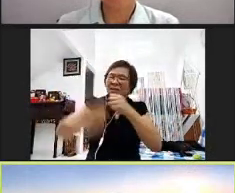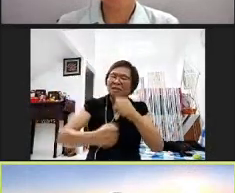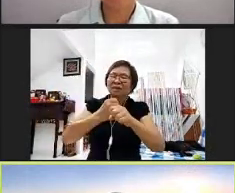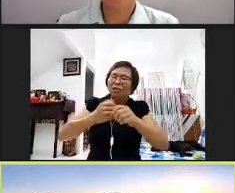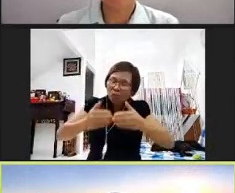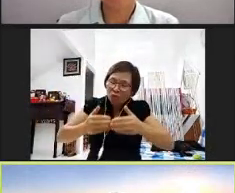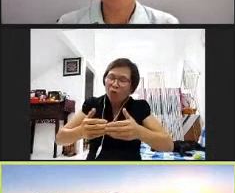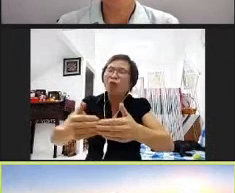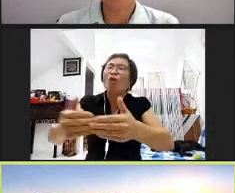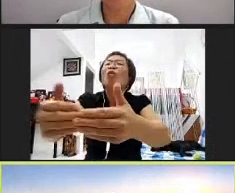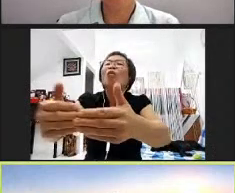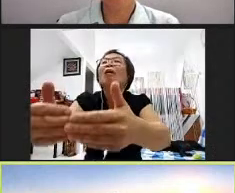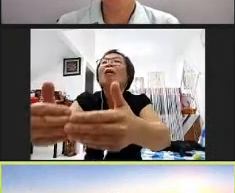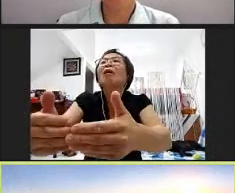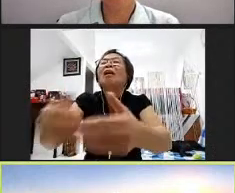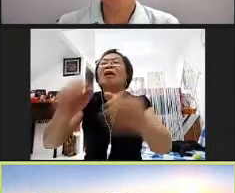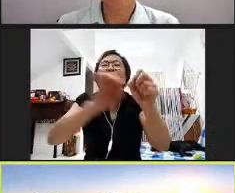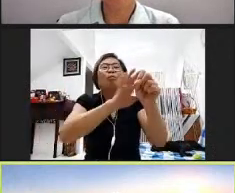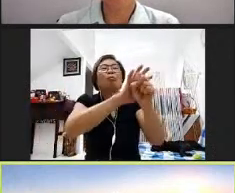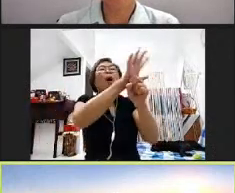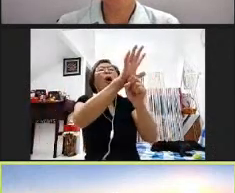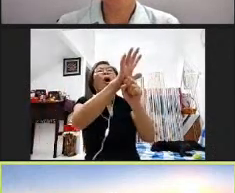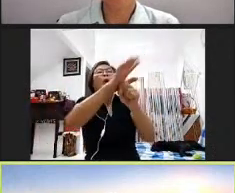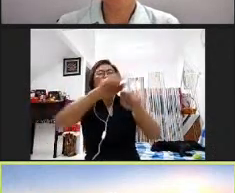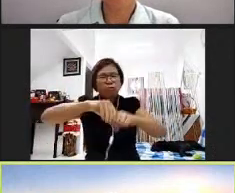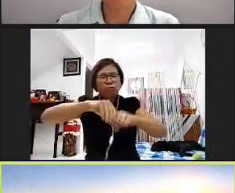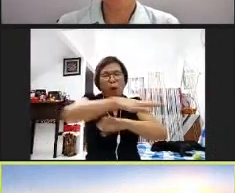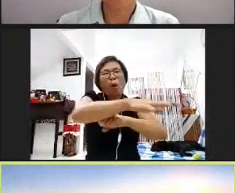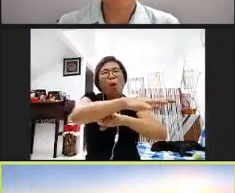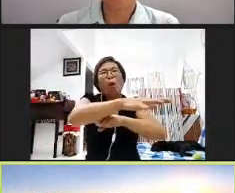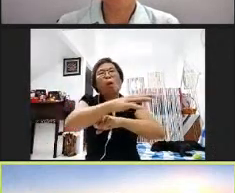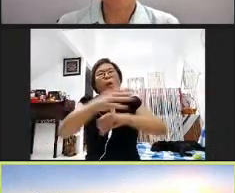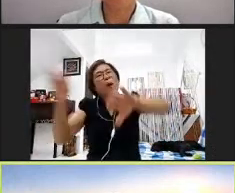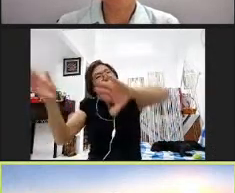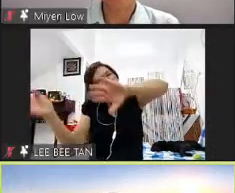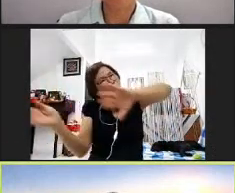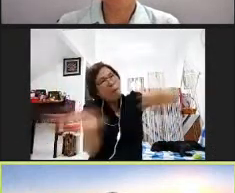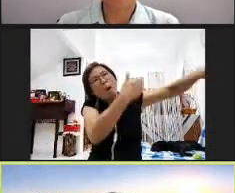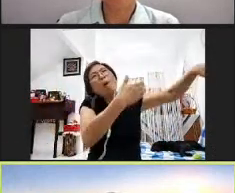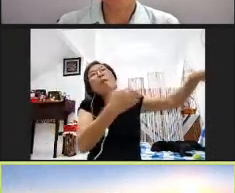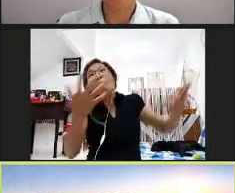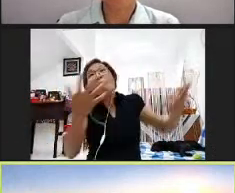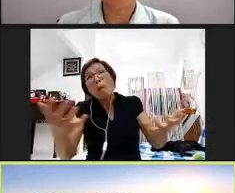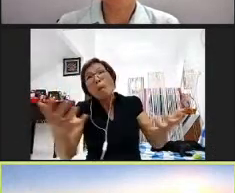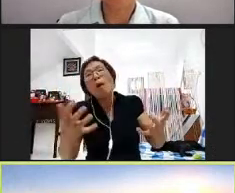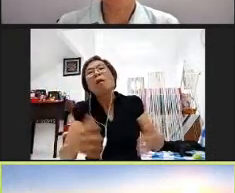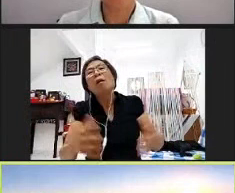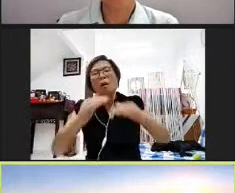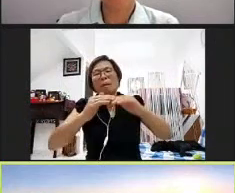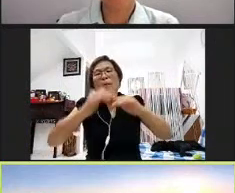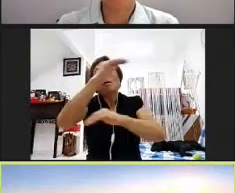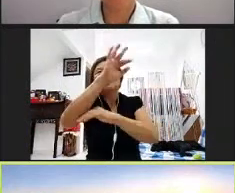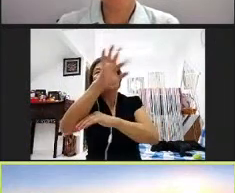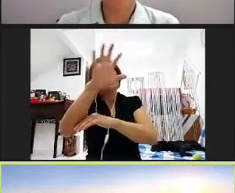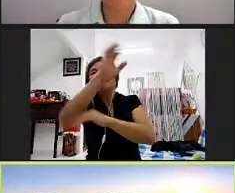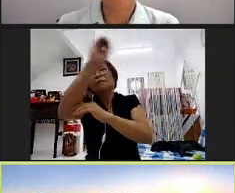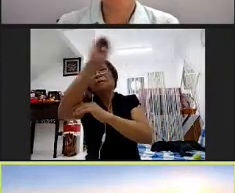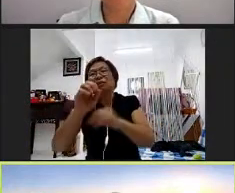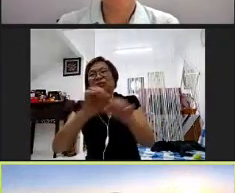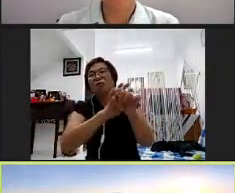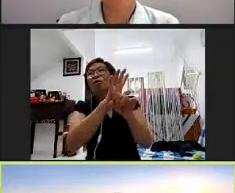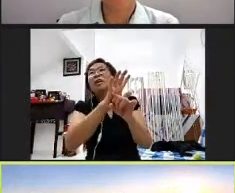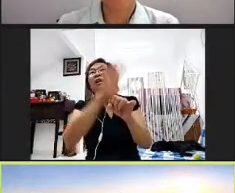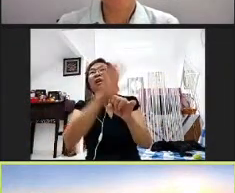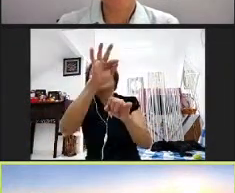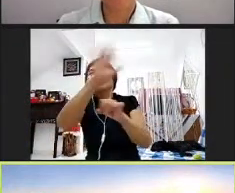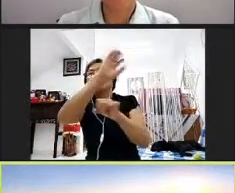cut down all the COVID infections and so on. As we know, more than 95% of COVID infections